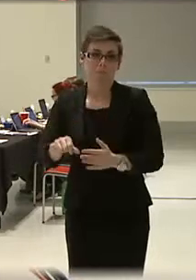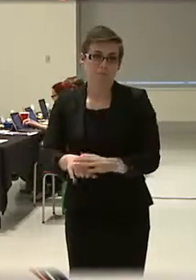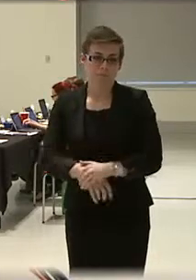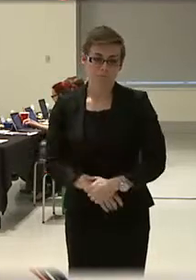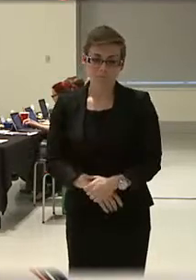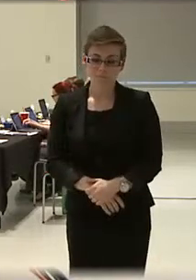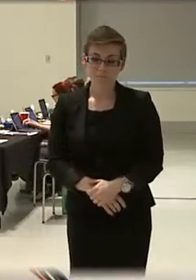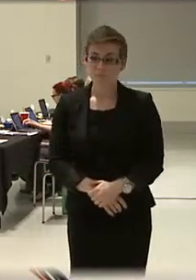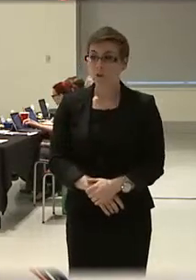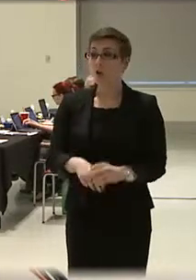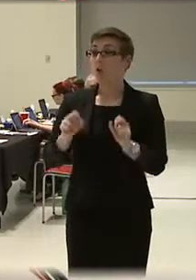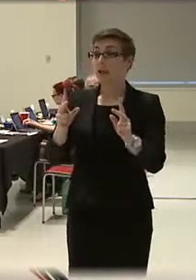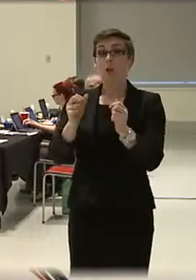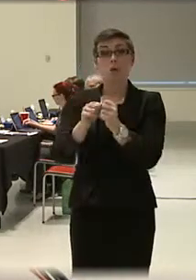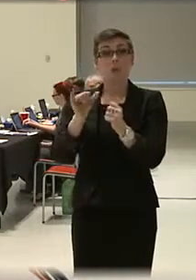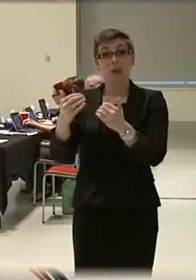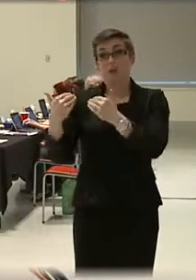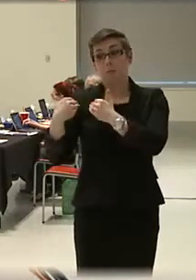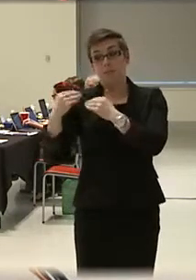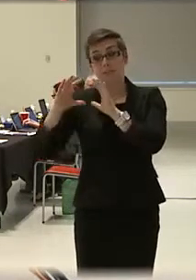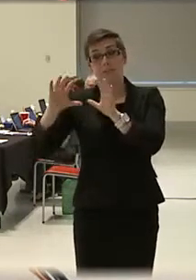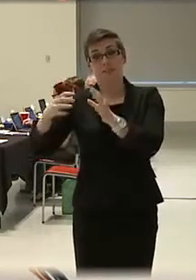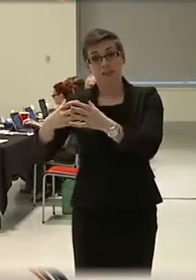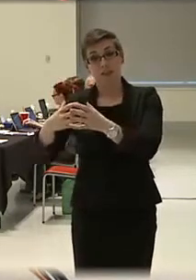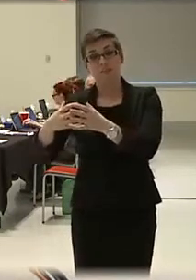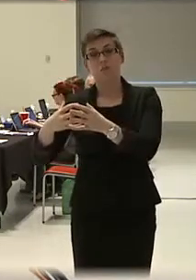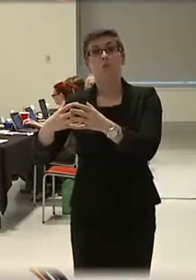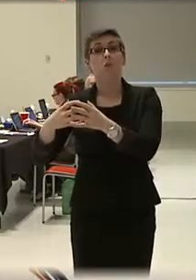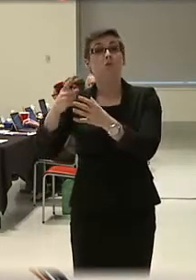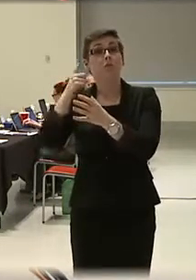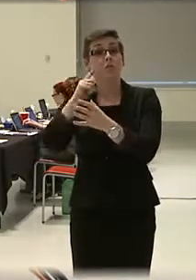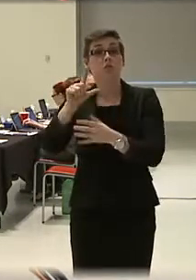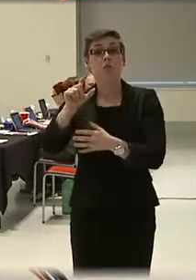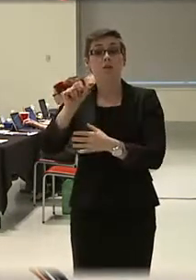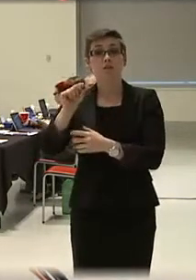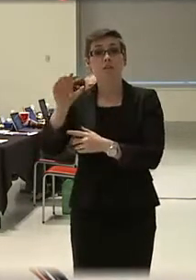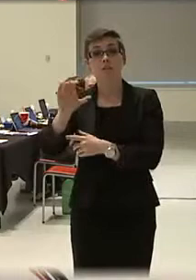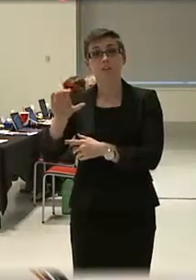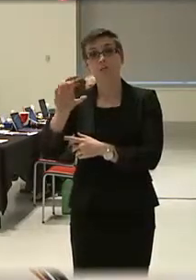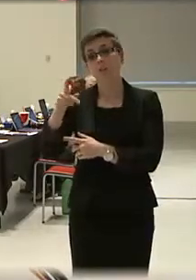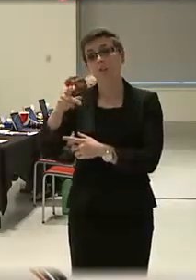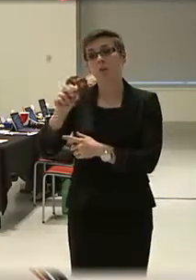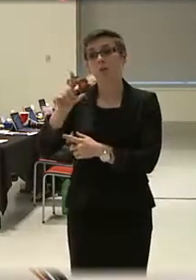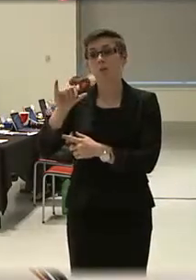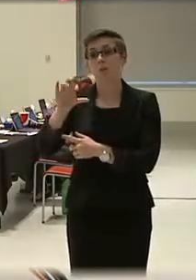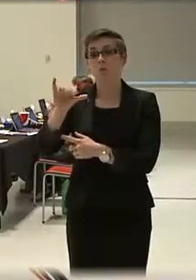with that, the President's Task Force on 21st Century Policing is adjourned. Thank you. Thank you.